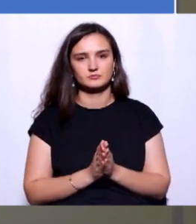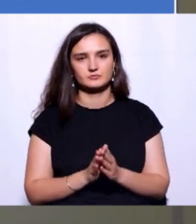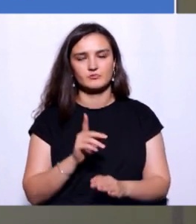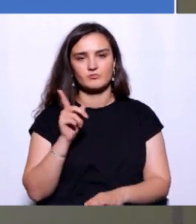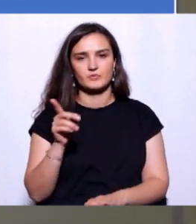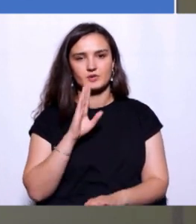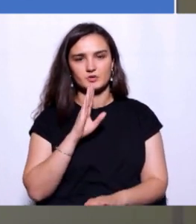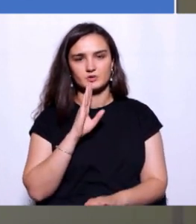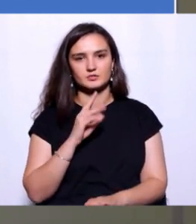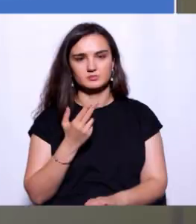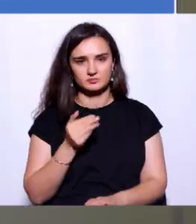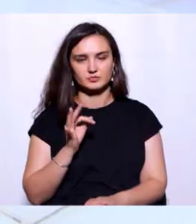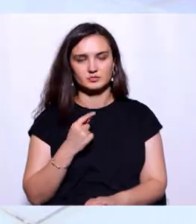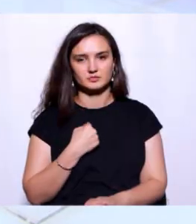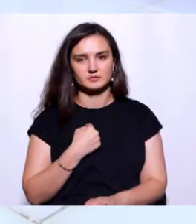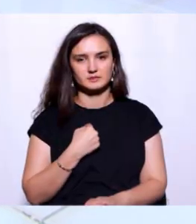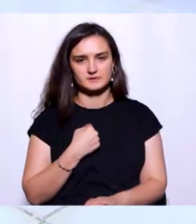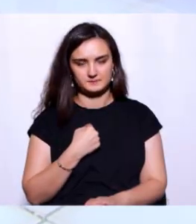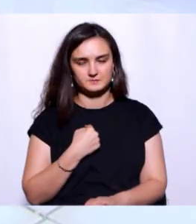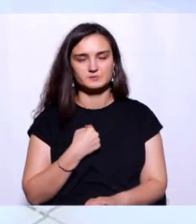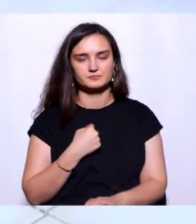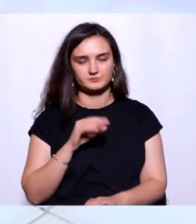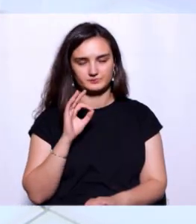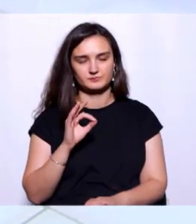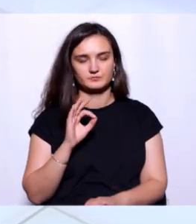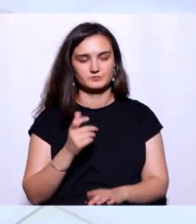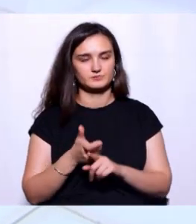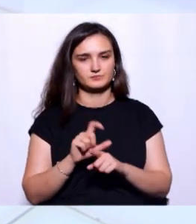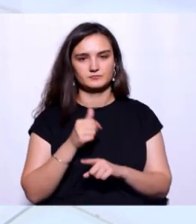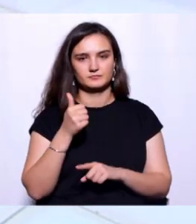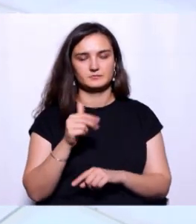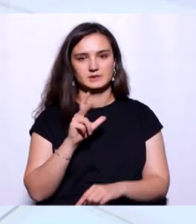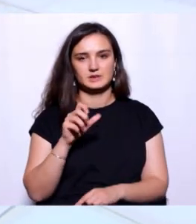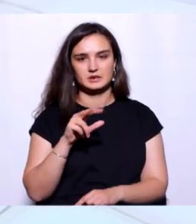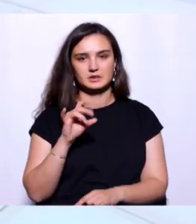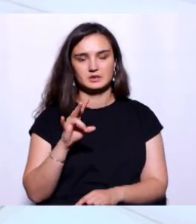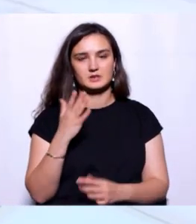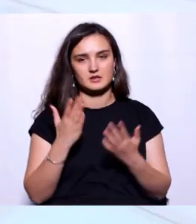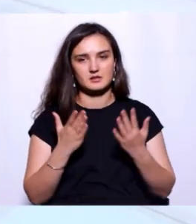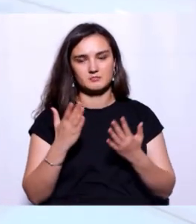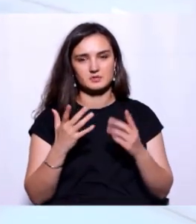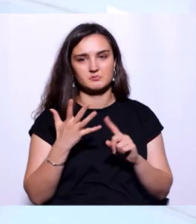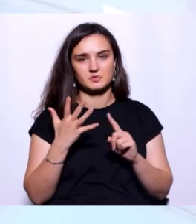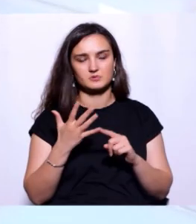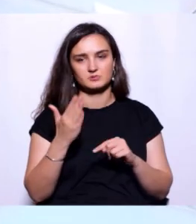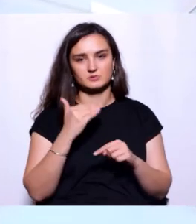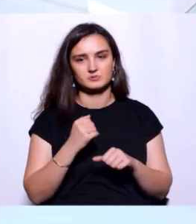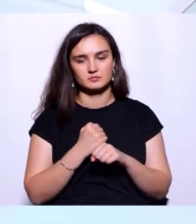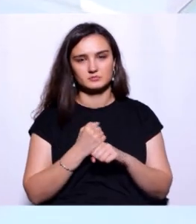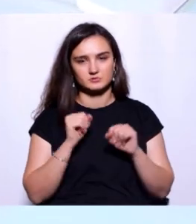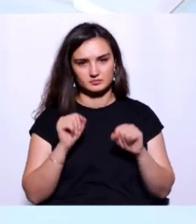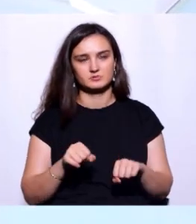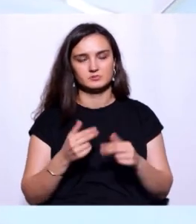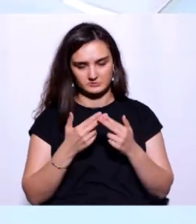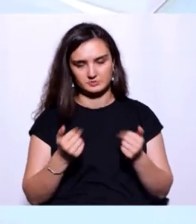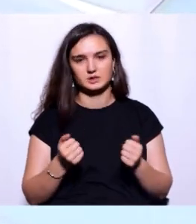her. Am I right, You're Zach? You're totally right. Great job again, Helen. And maybe the fifth one, could you do that for me? Of